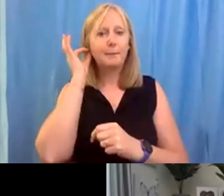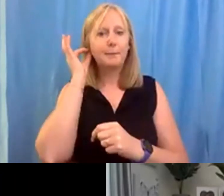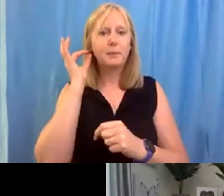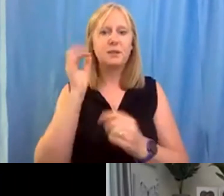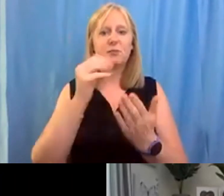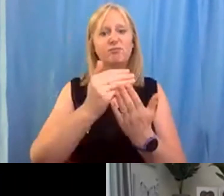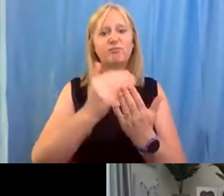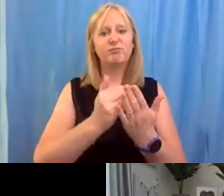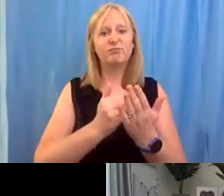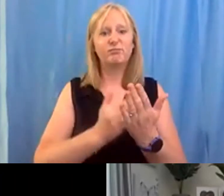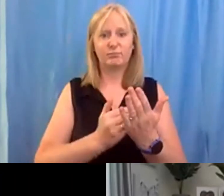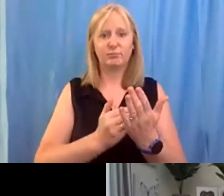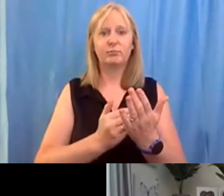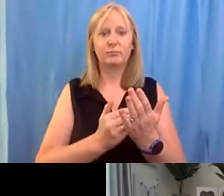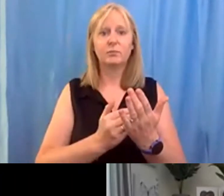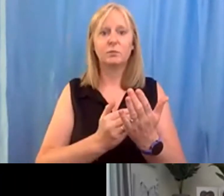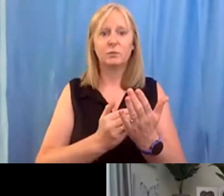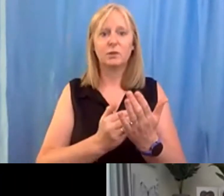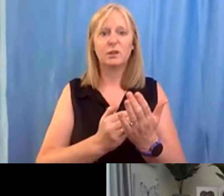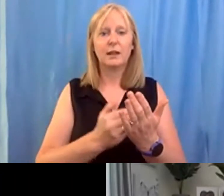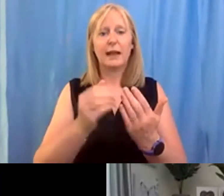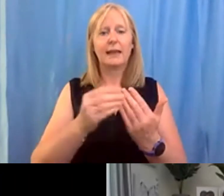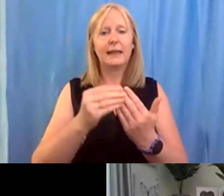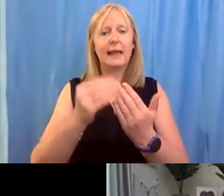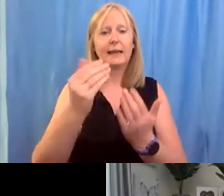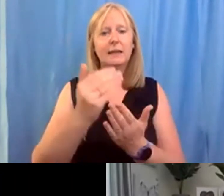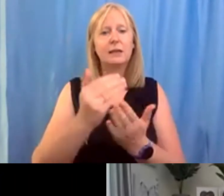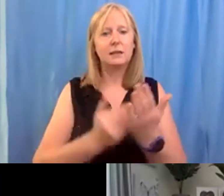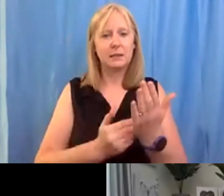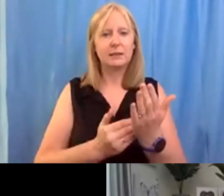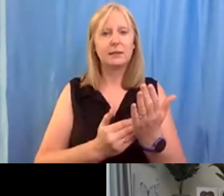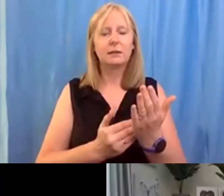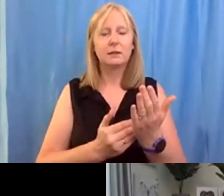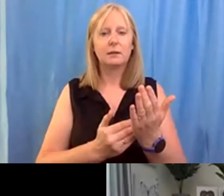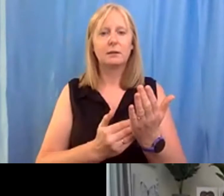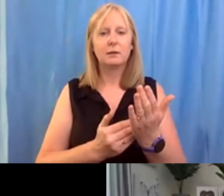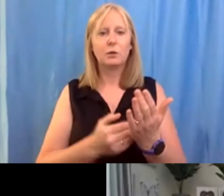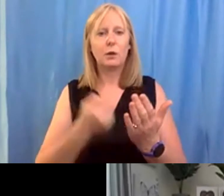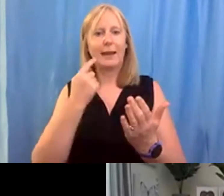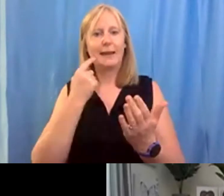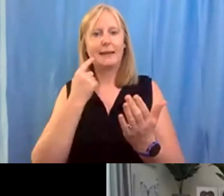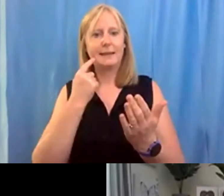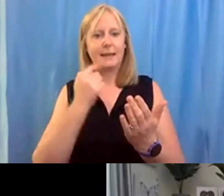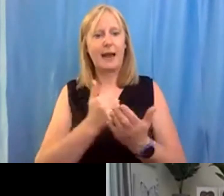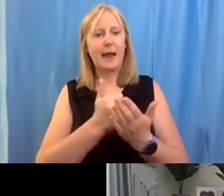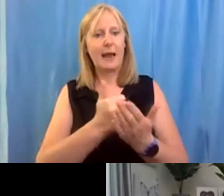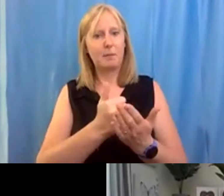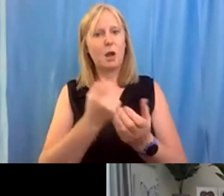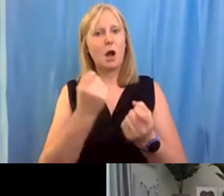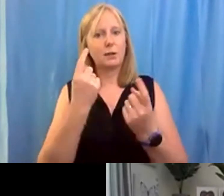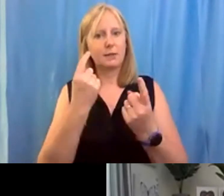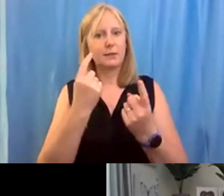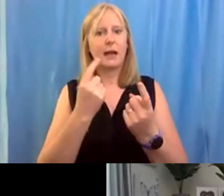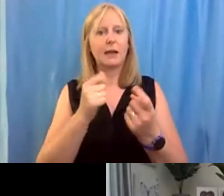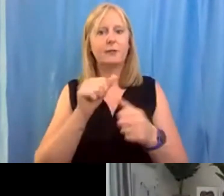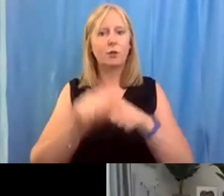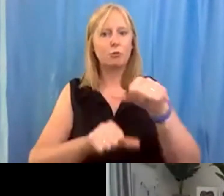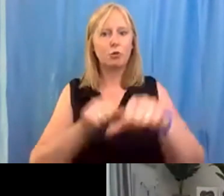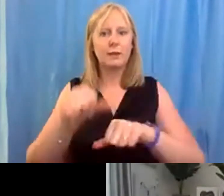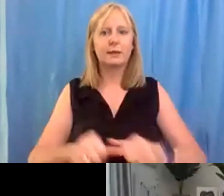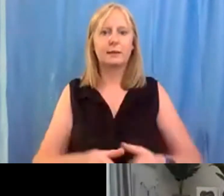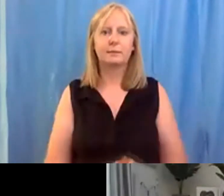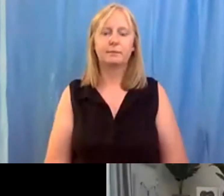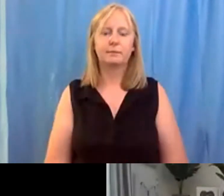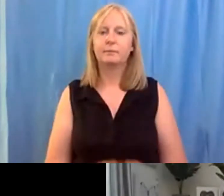will involve a guidance document of some kind, but it's around making that easier to understand and follow through the process.